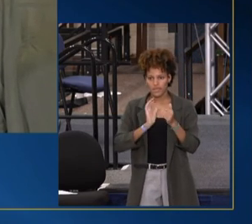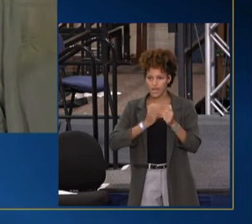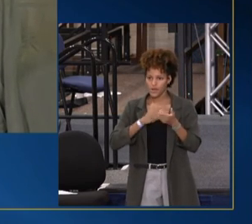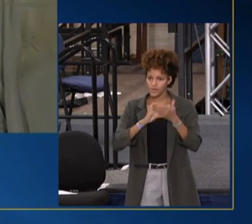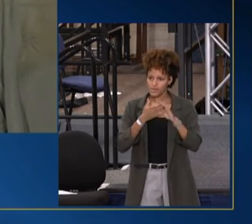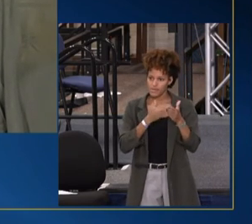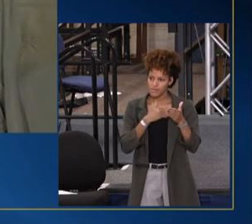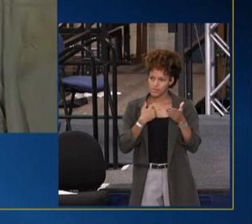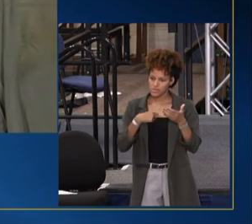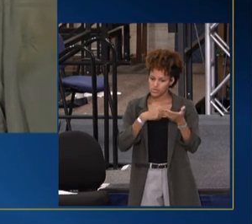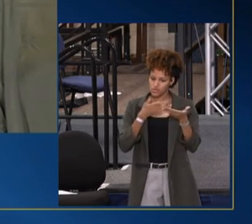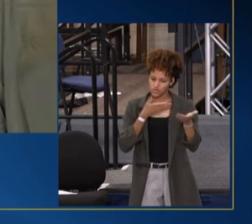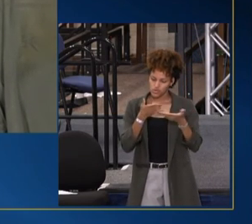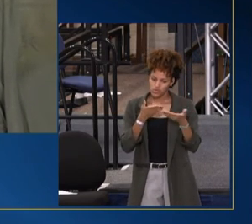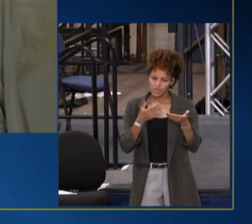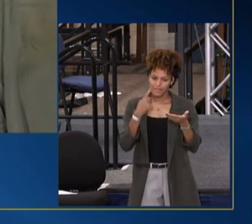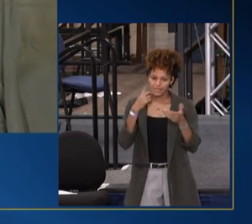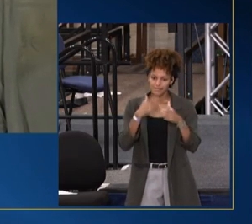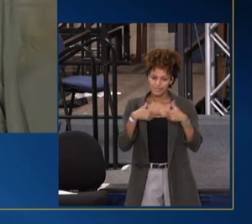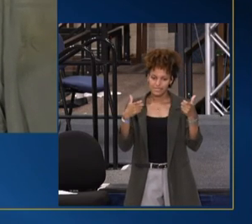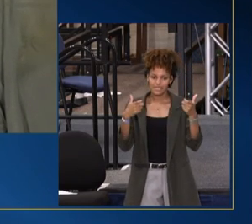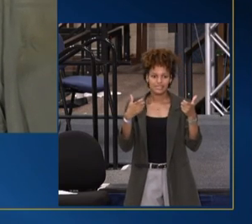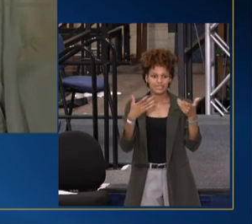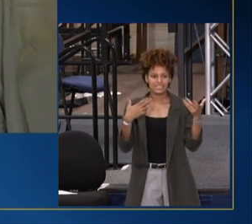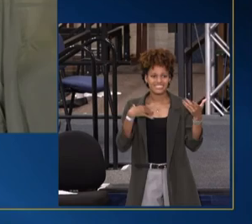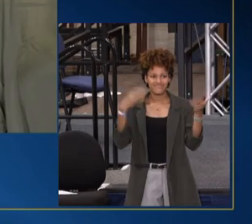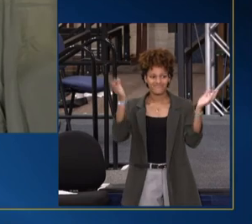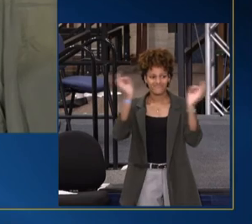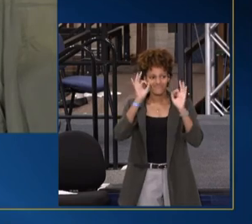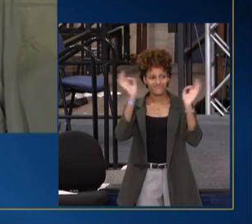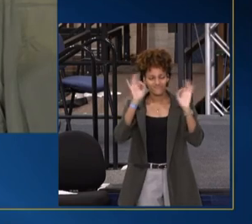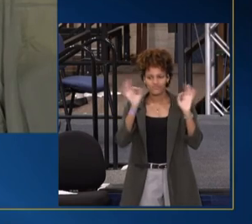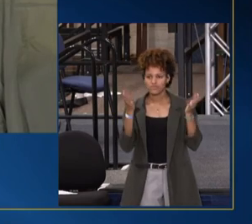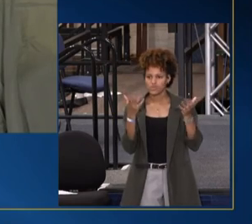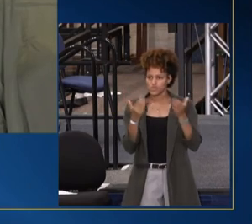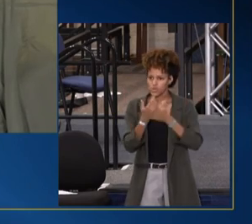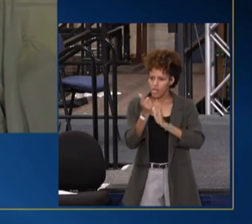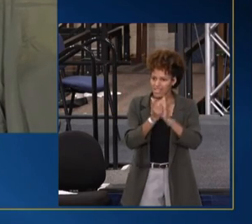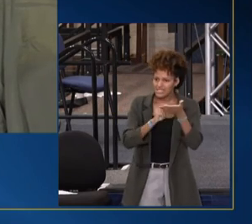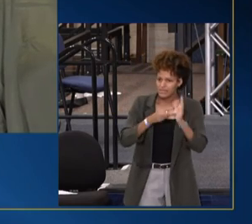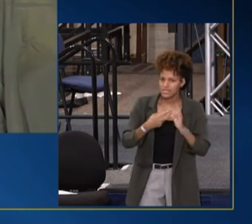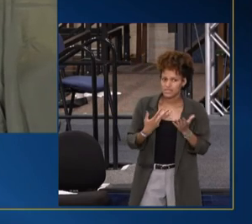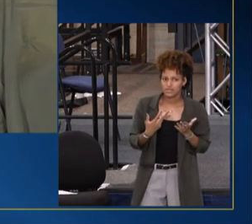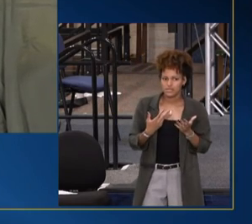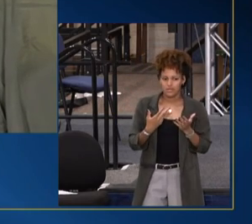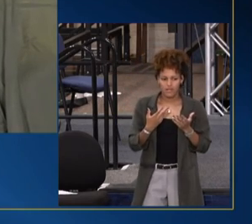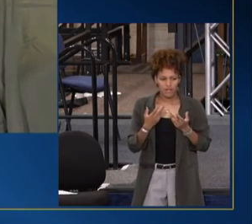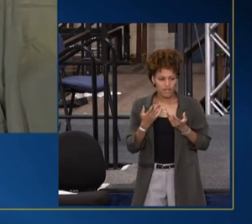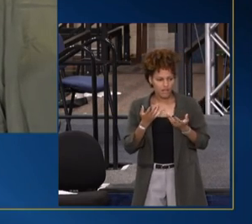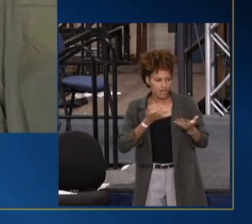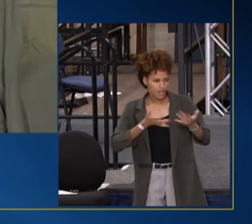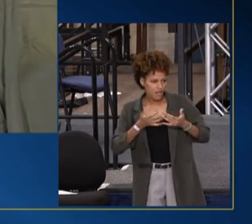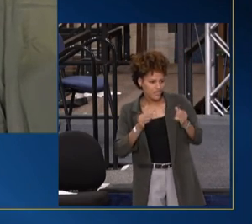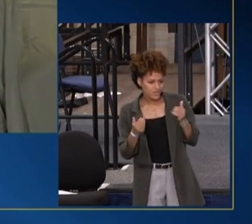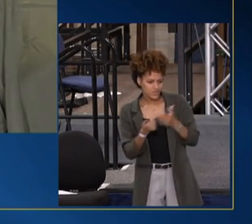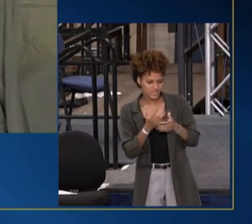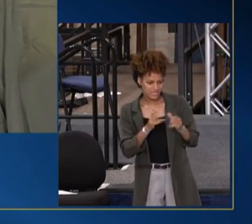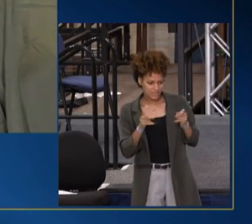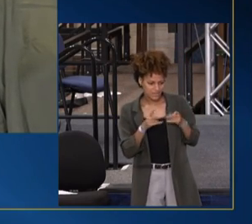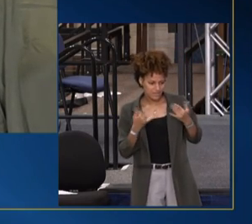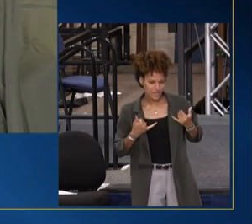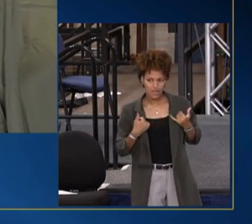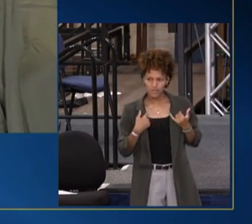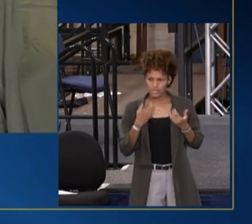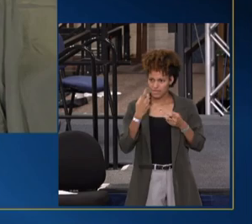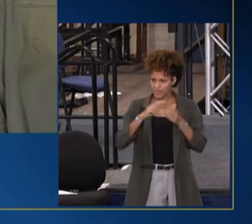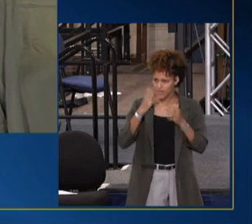community members that we serve, I think the biggest thing is just the unknown. Like, what do these new laws mean? What does it mean to navigate the space that we're in now? What does it mean